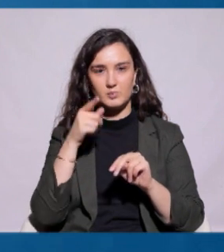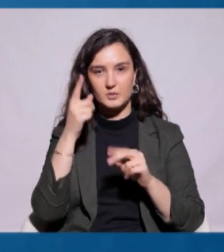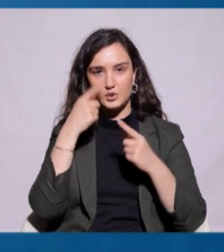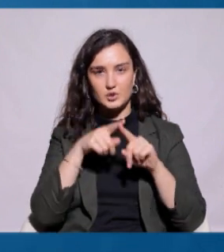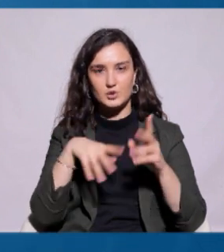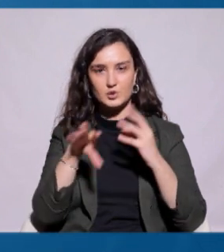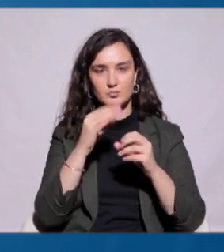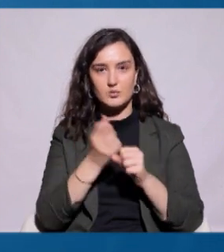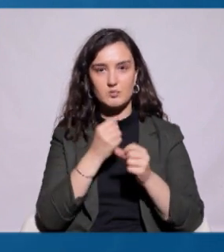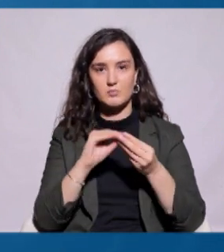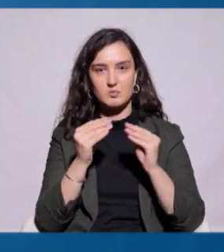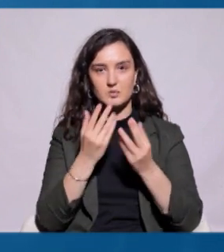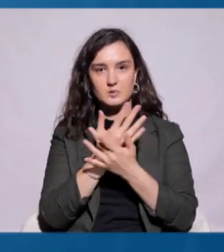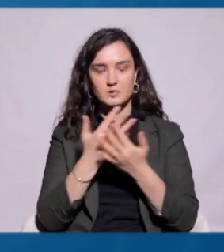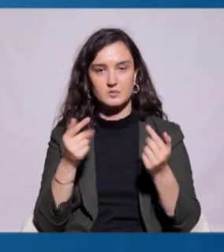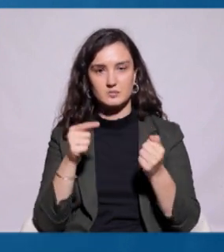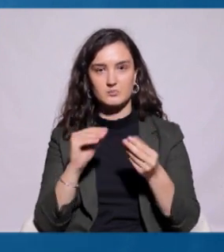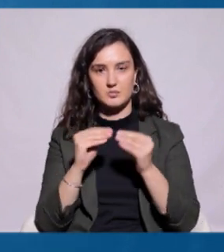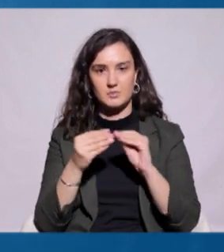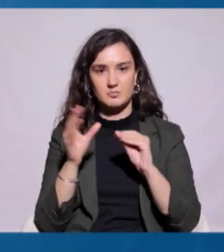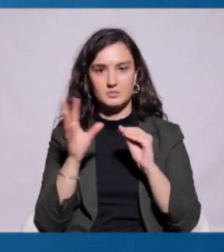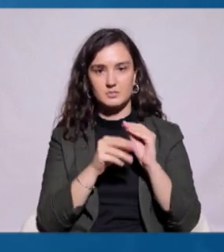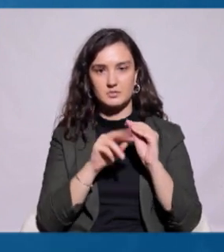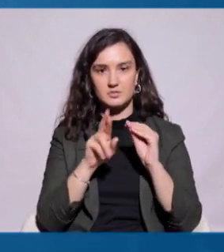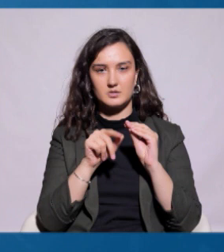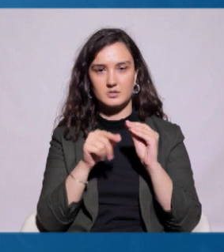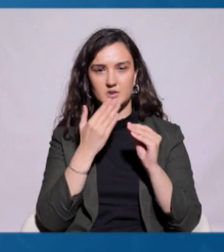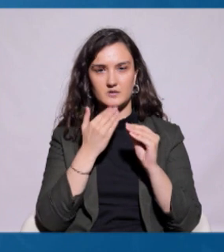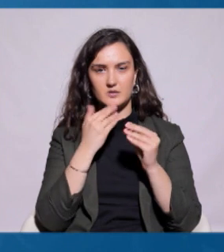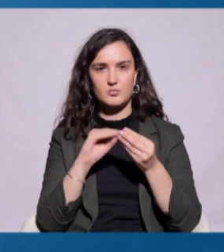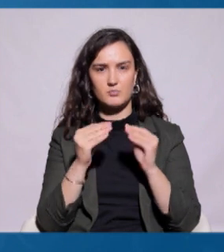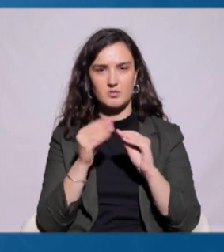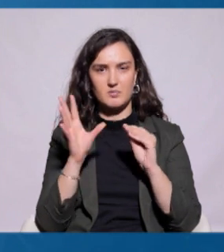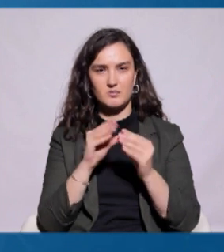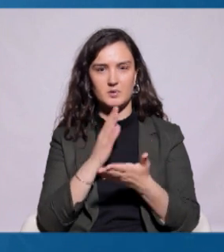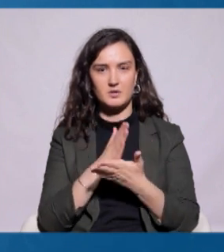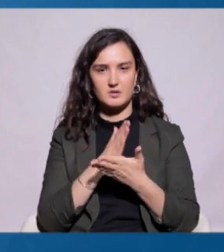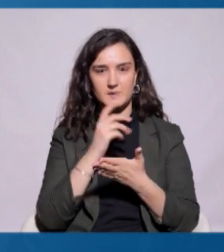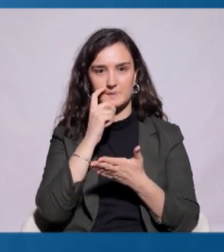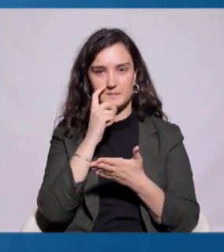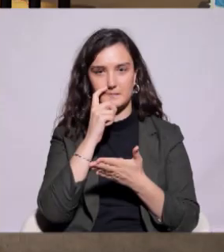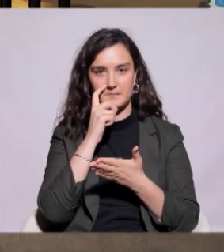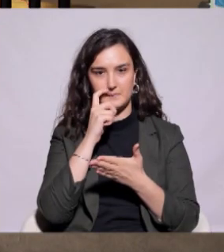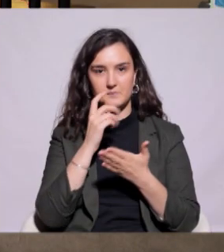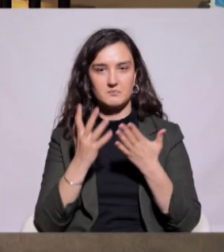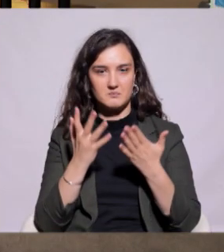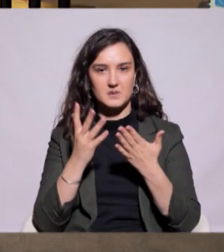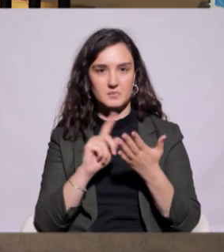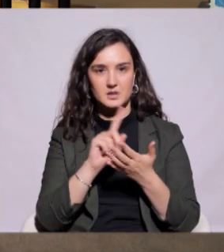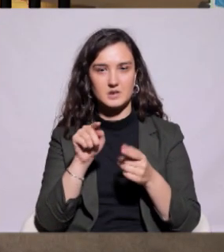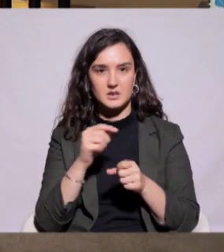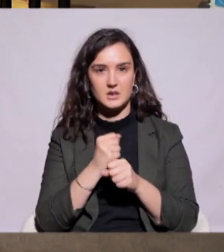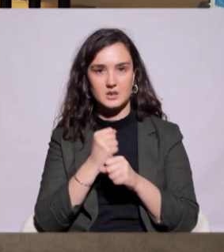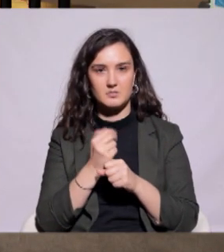find solutions to many different kinds of problems, and simple problems are probably something that they